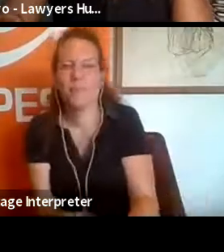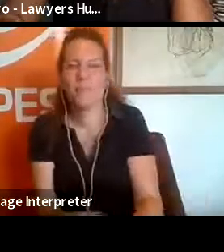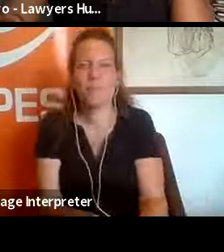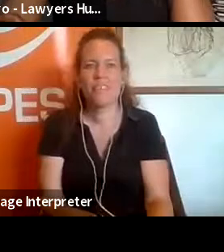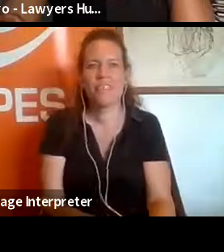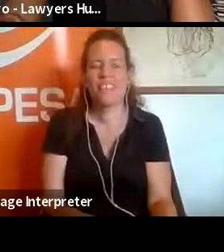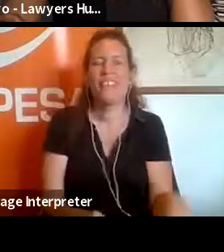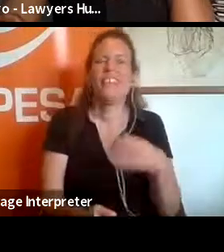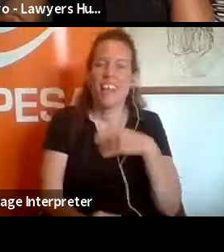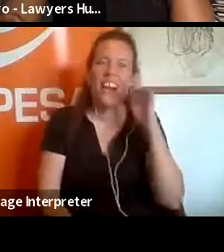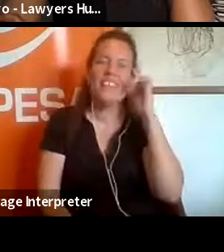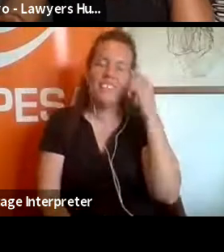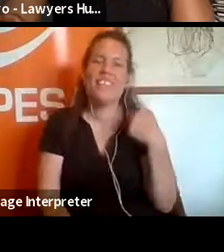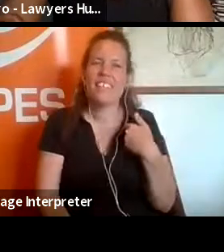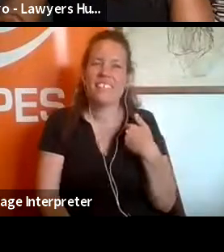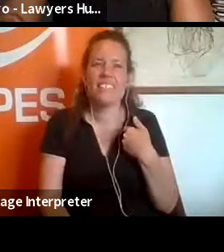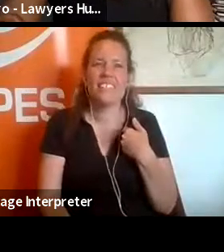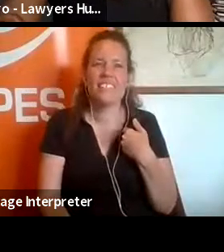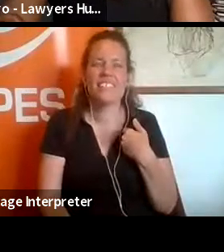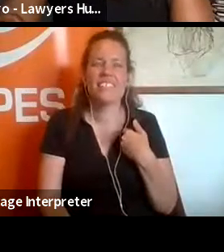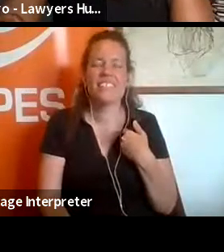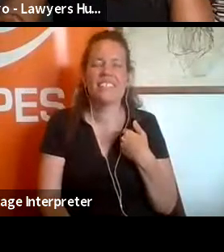I think